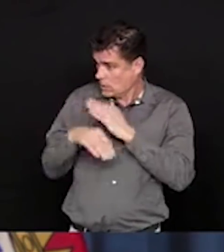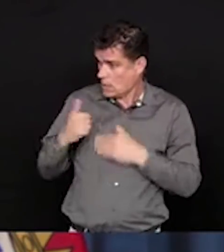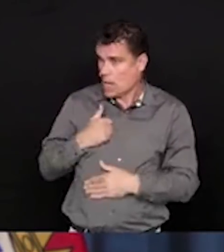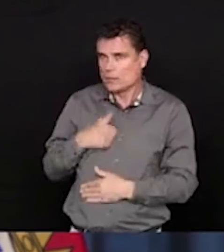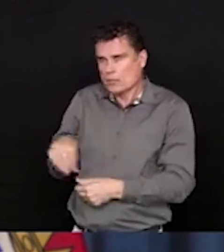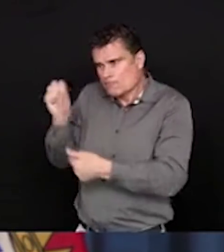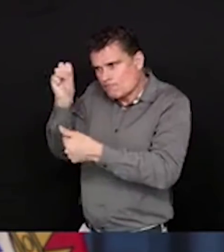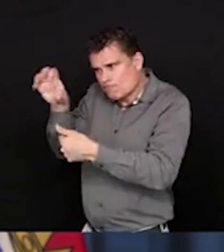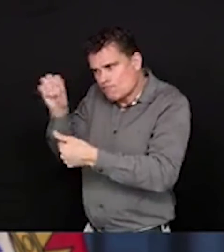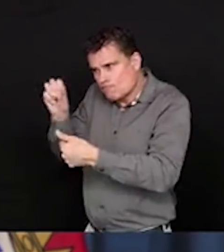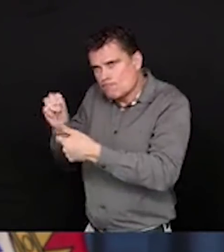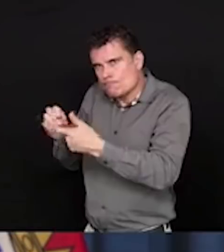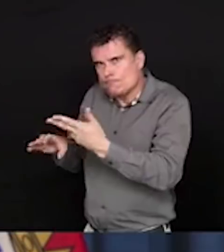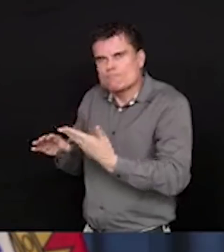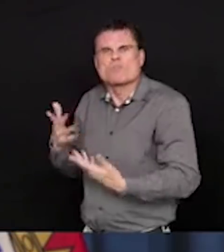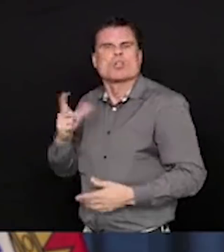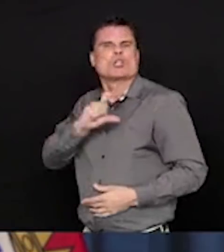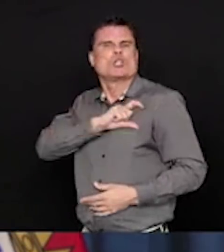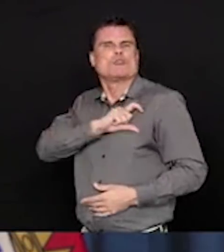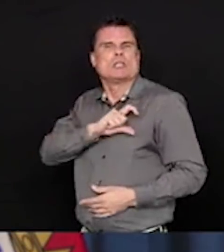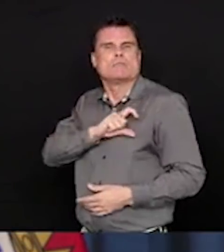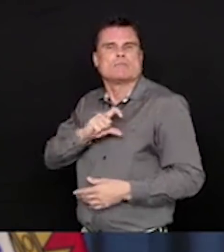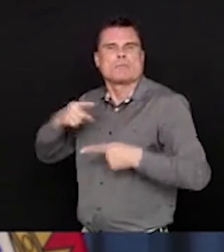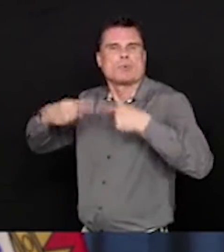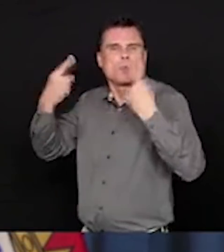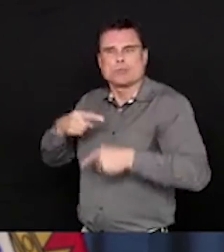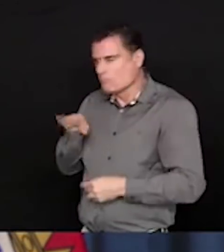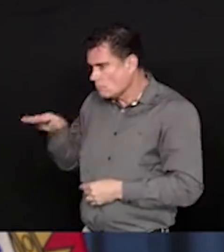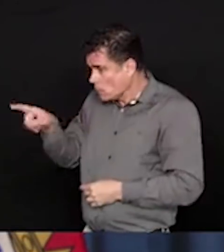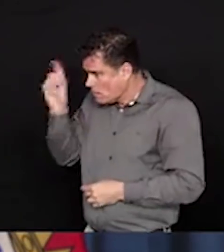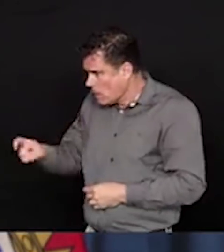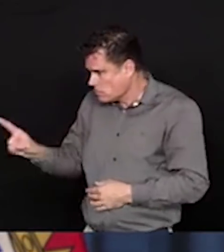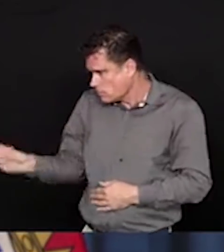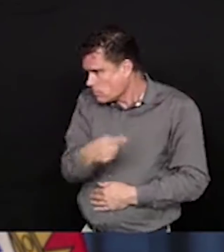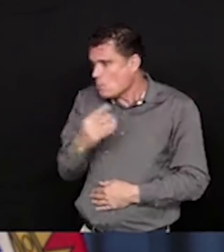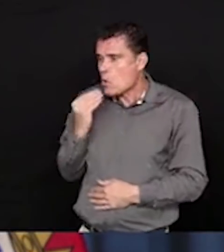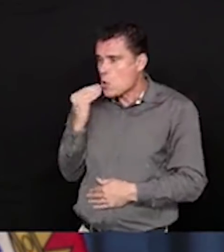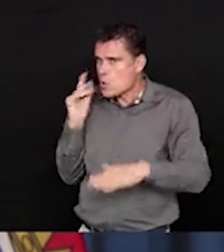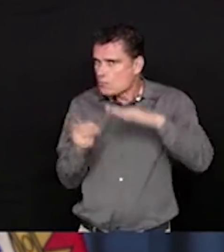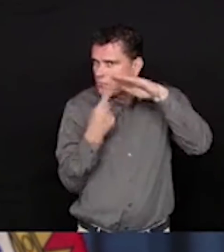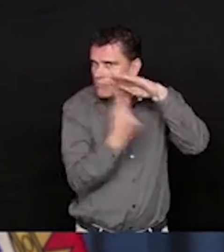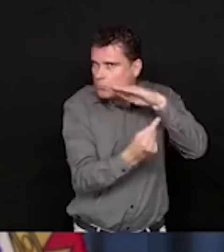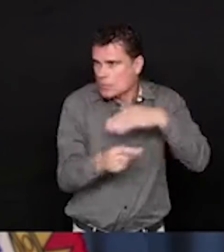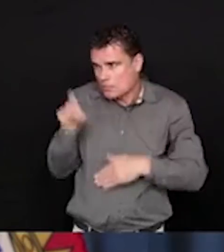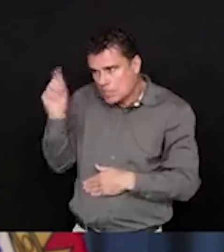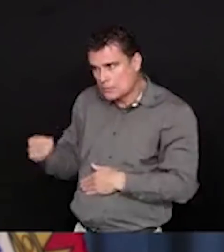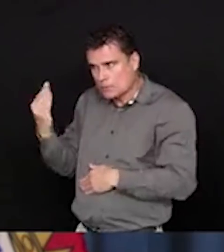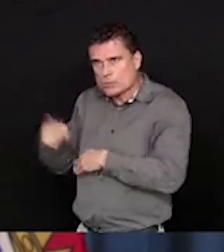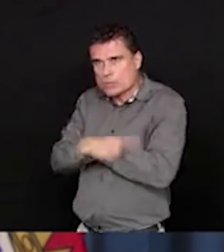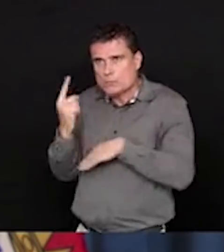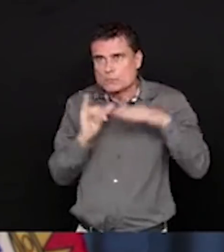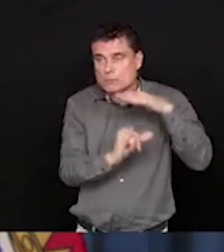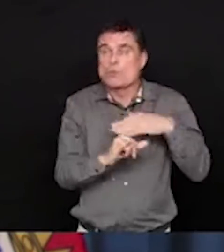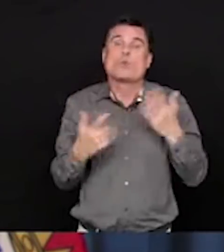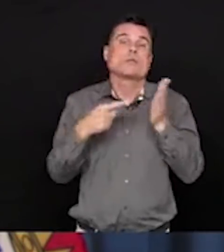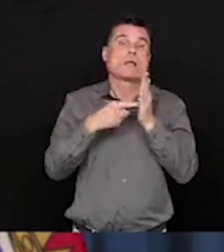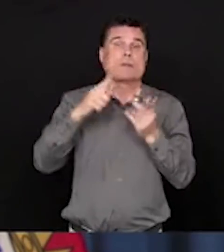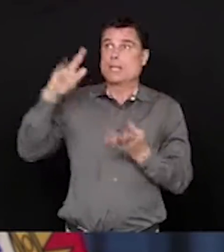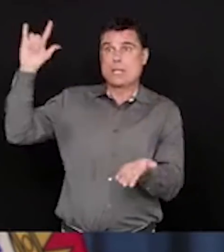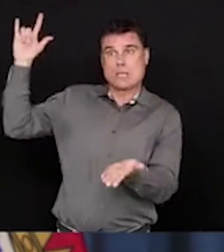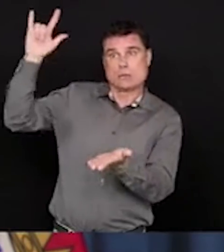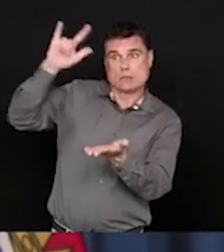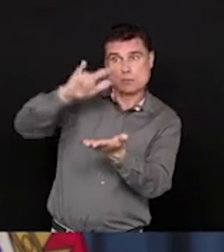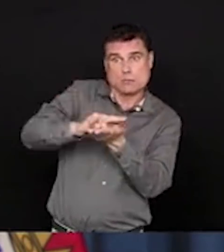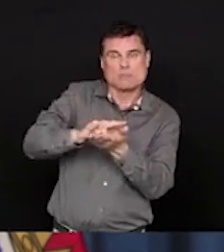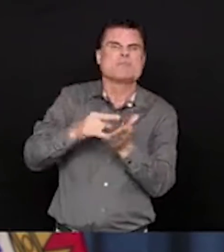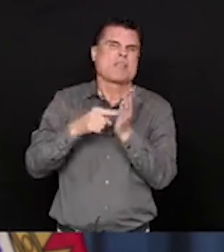at YVR, both from international flights, and I think I checked Friday, I think there are 9 or so flights from Seattle, from San Francisco, from